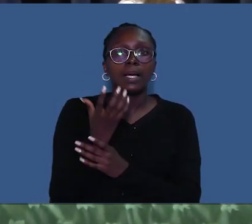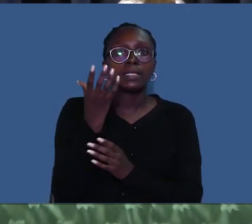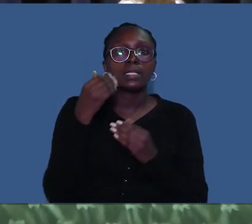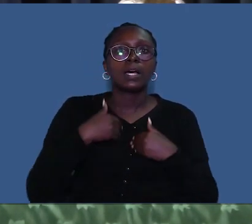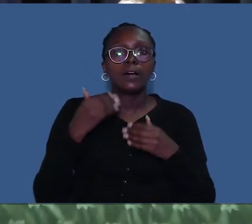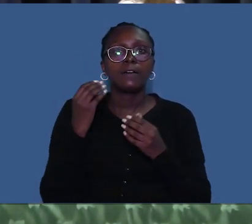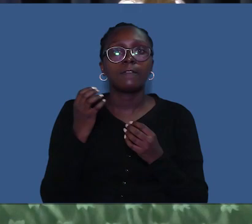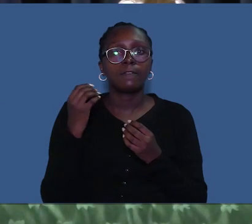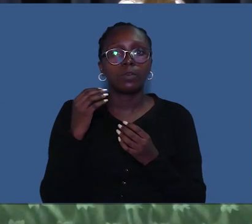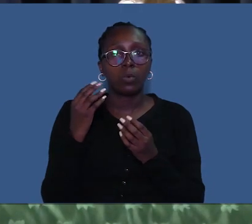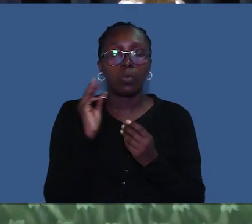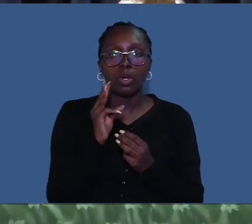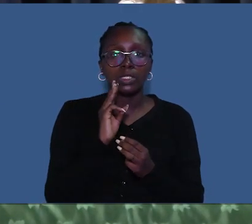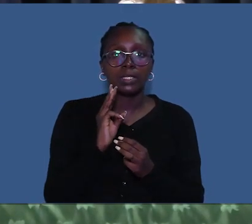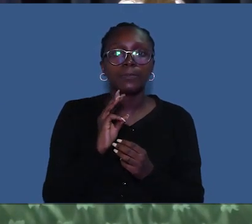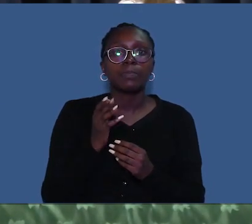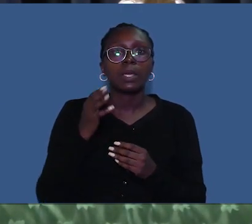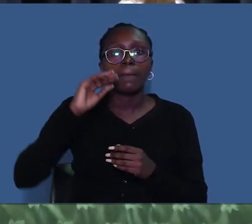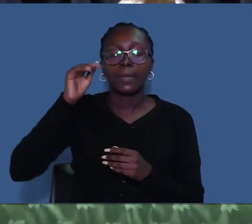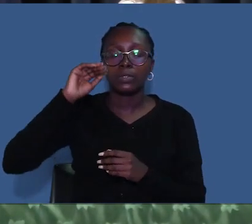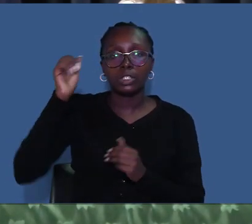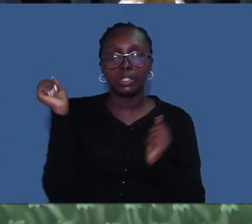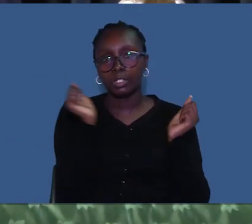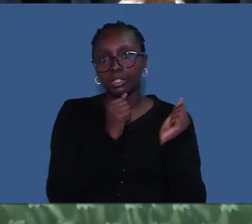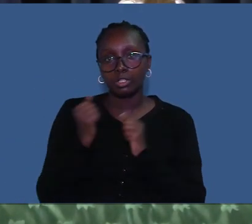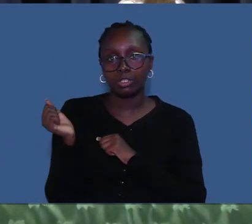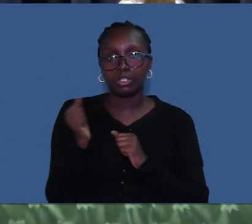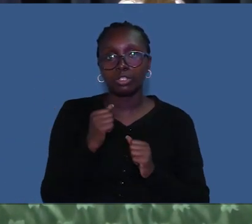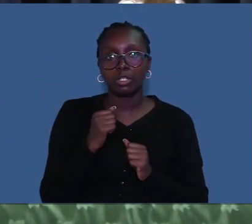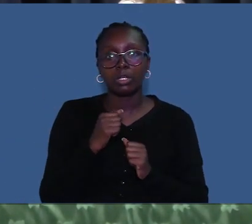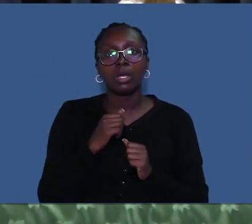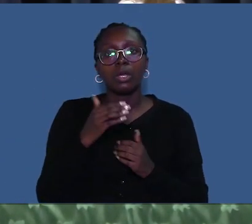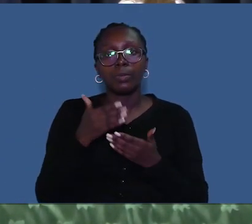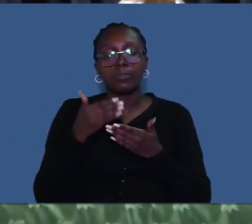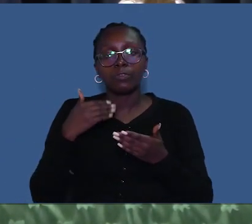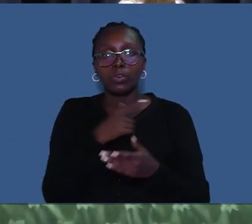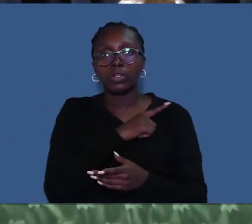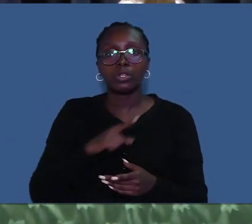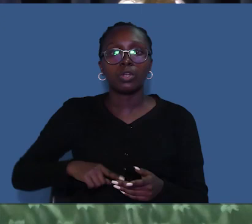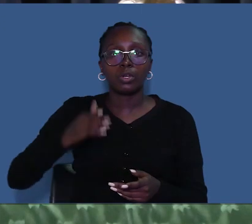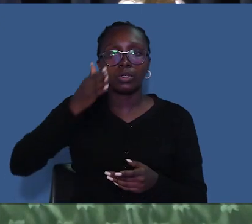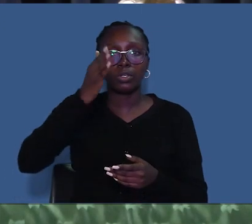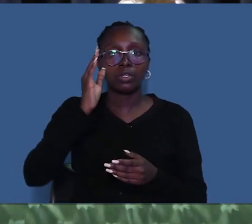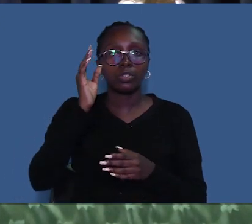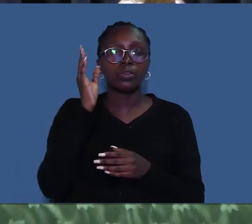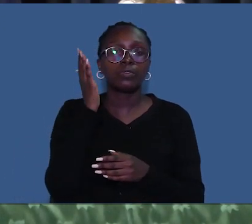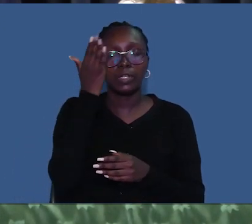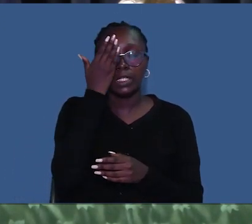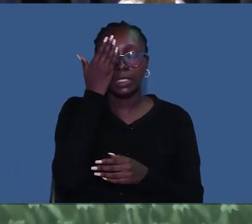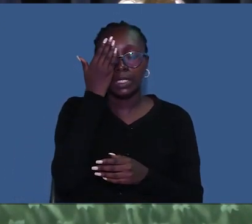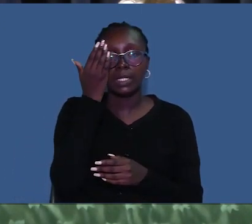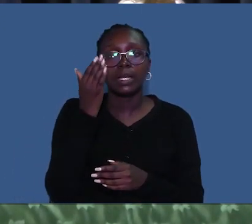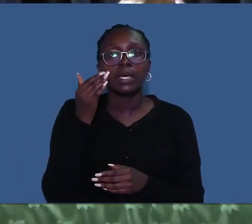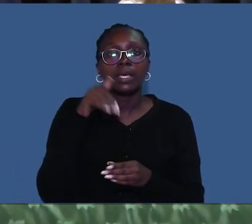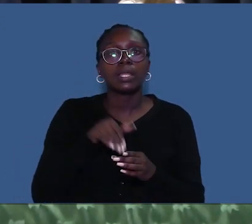the mountains quaked before the Lord, the one of Sinai, before the Lord, the God of Israel, in the days of Shamgar,